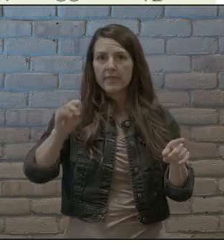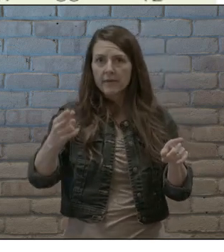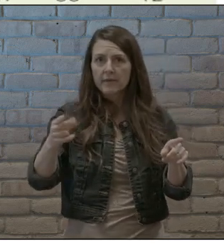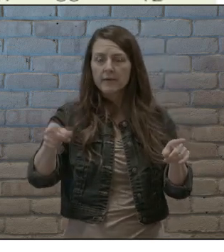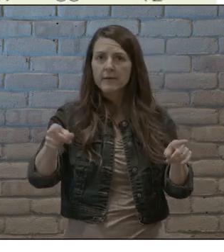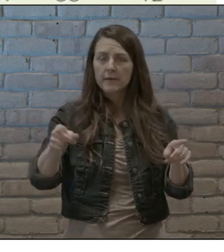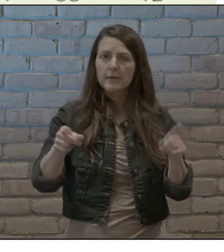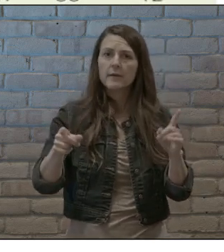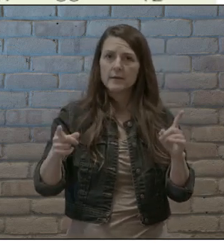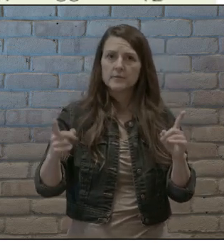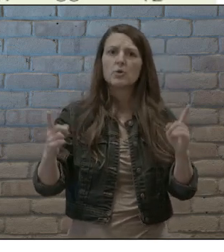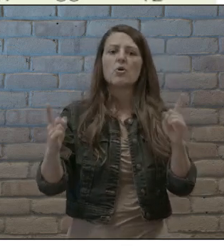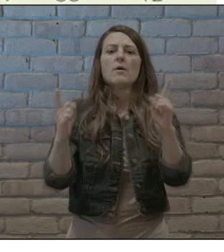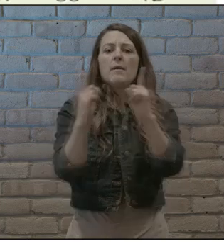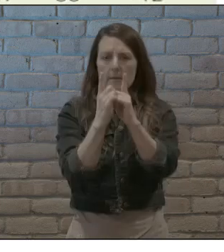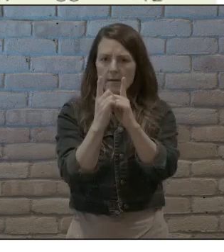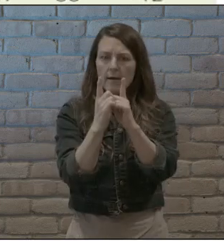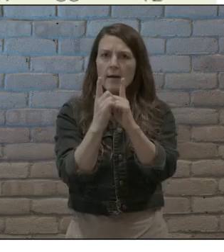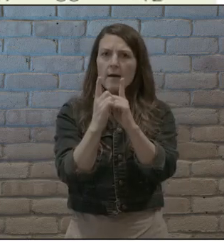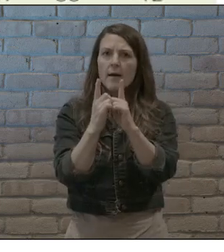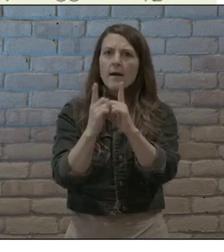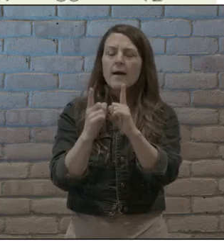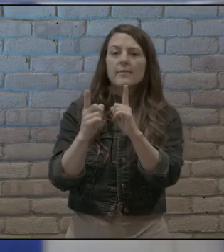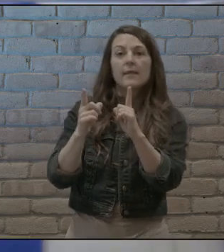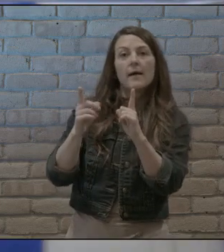as Mary receives the encouragement